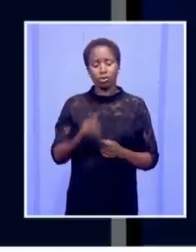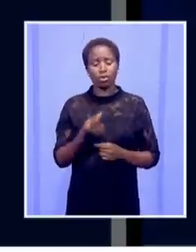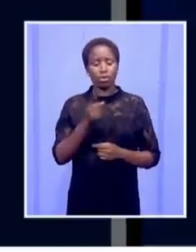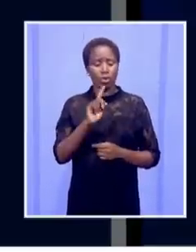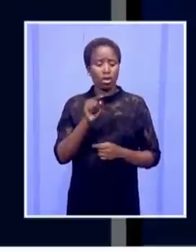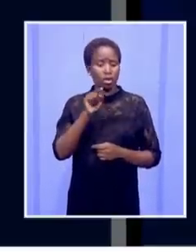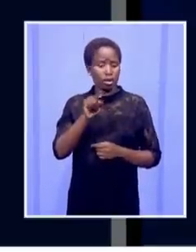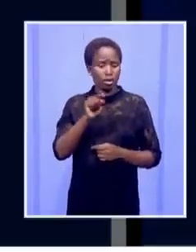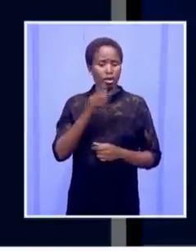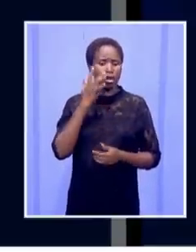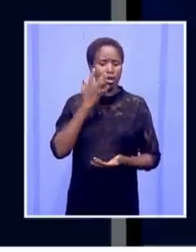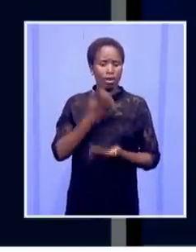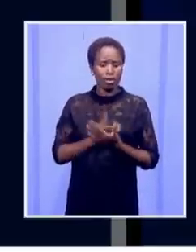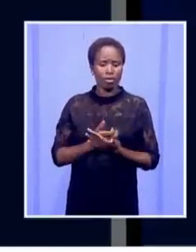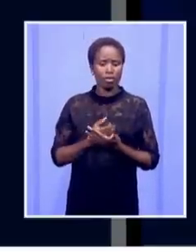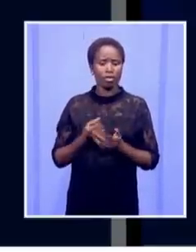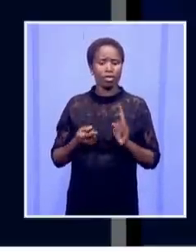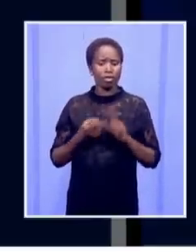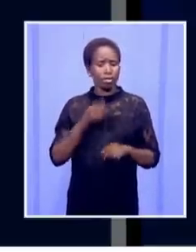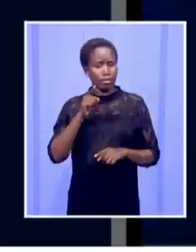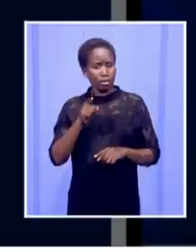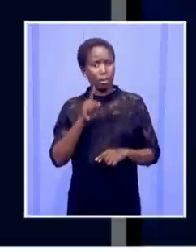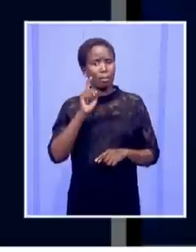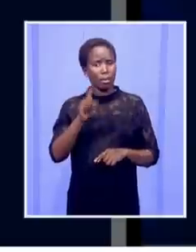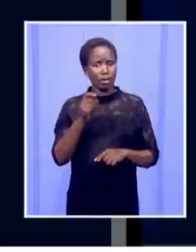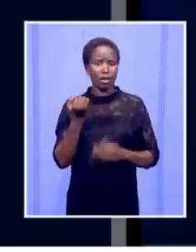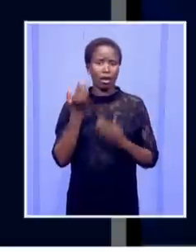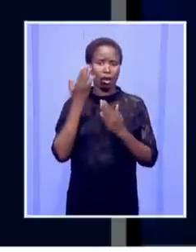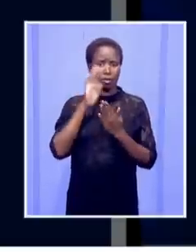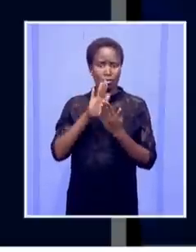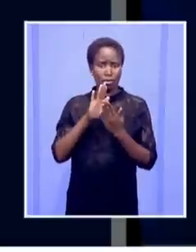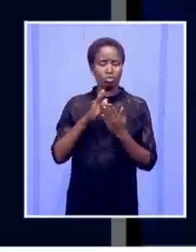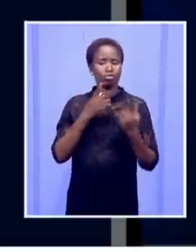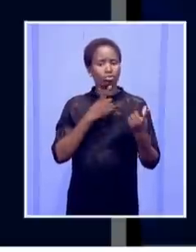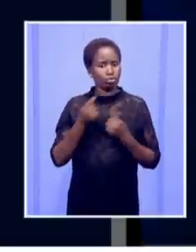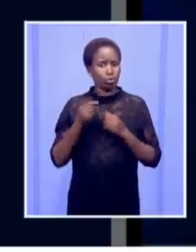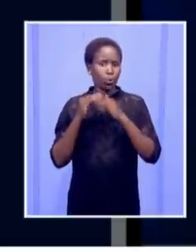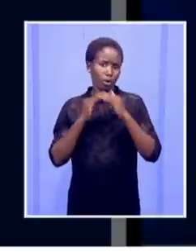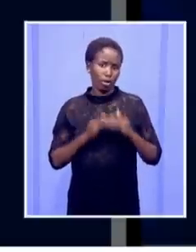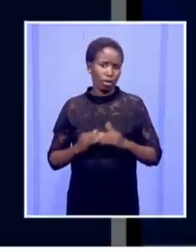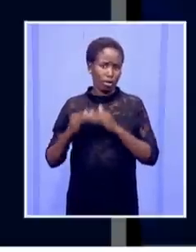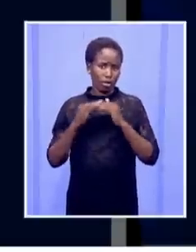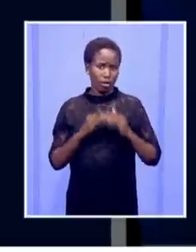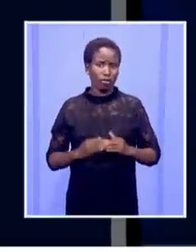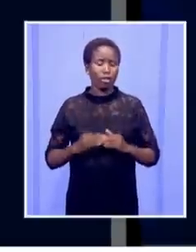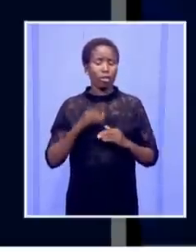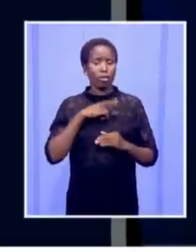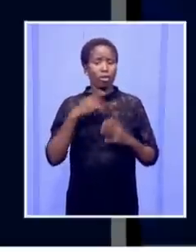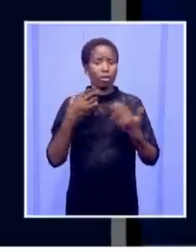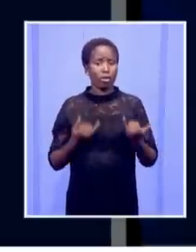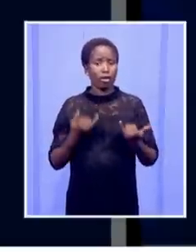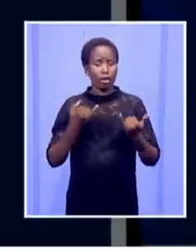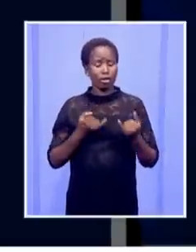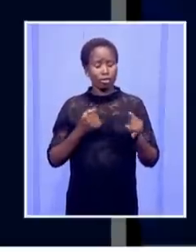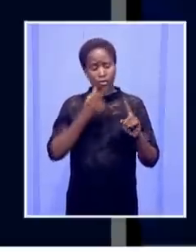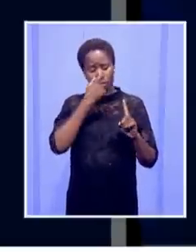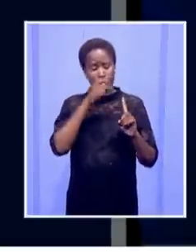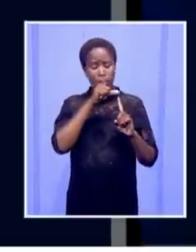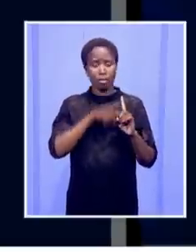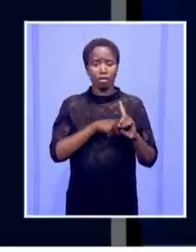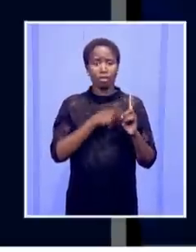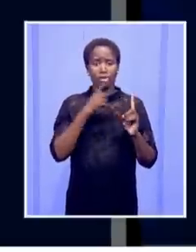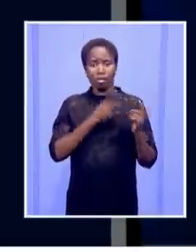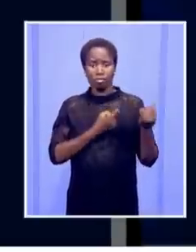says that evidence presented by him should be approached with caution. So the report is damning. It has exposed Ramaphosa as someone who is